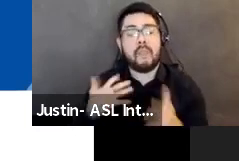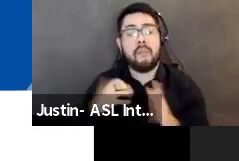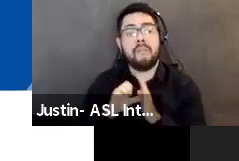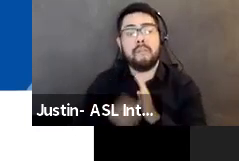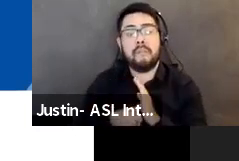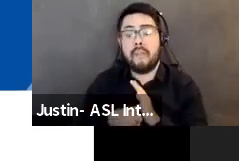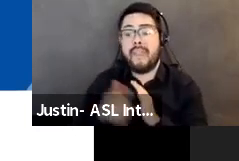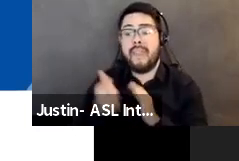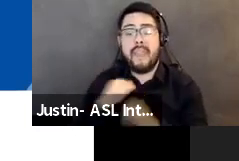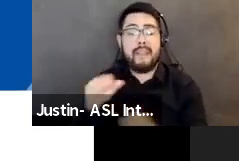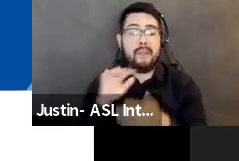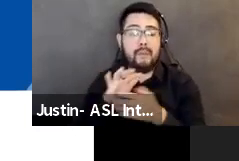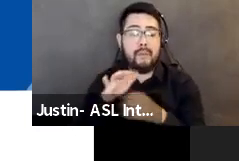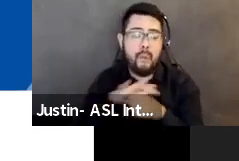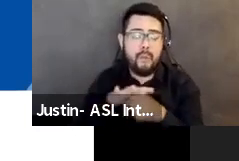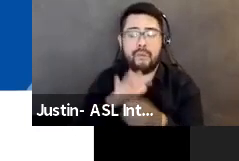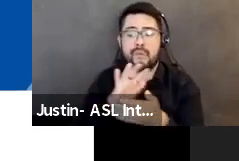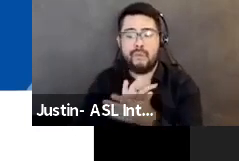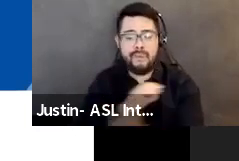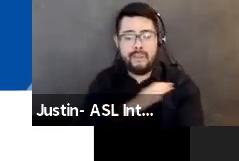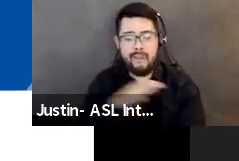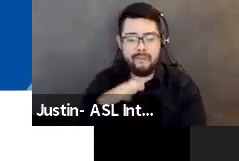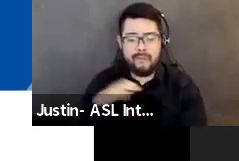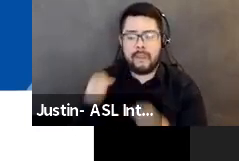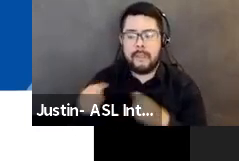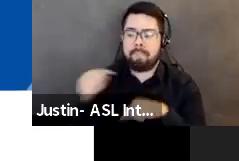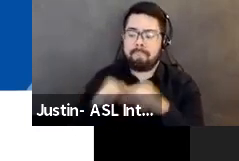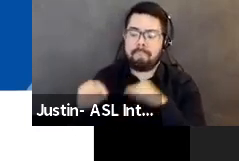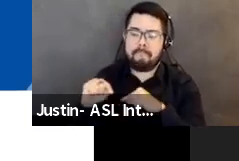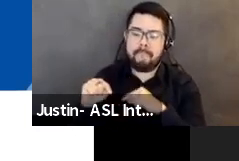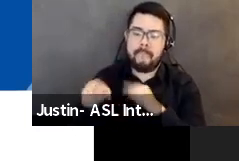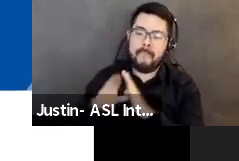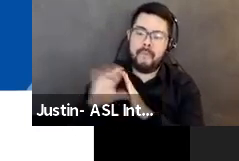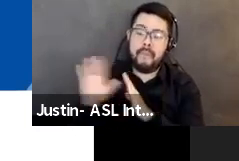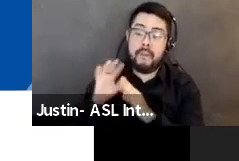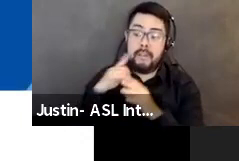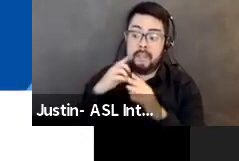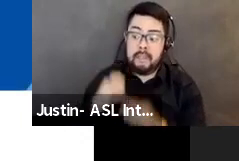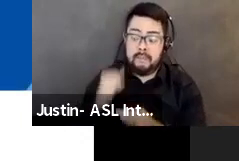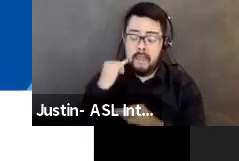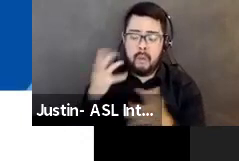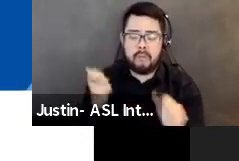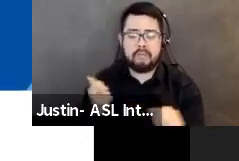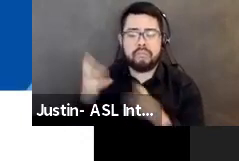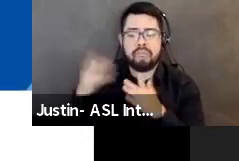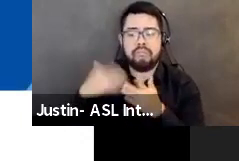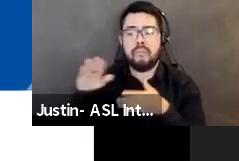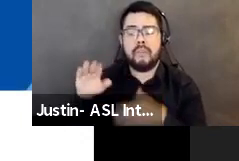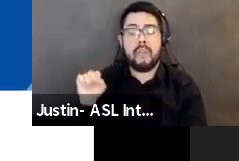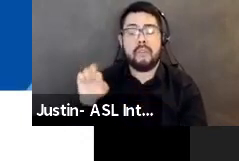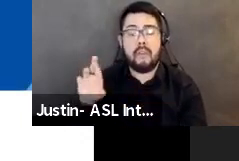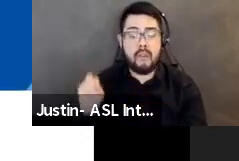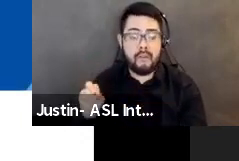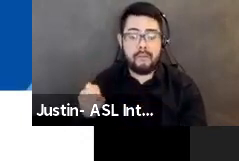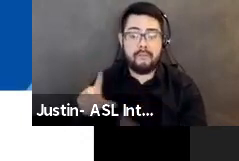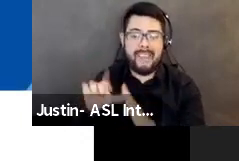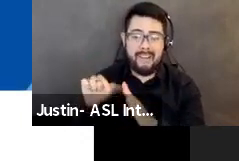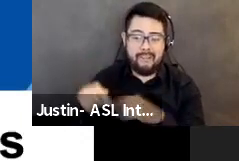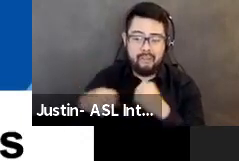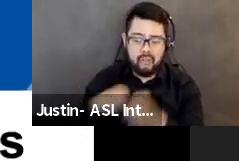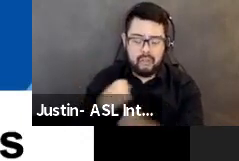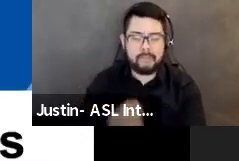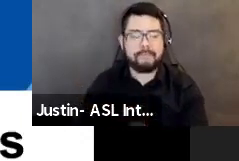school council can revisit their decision to remove sros at any time during this coming year next